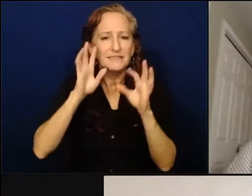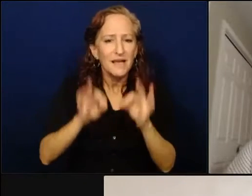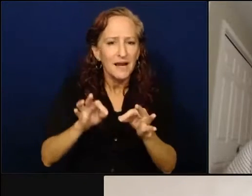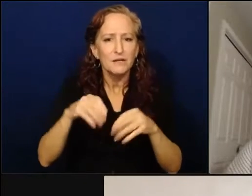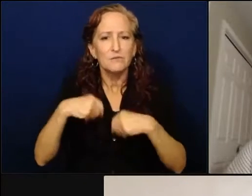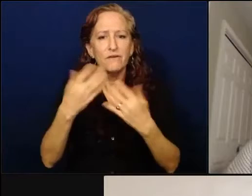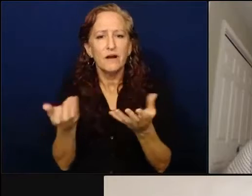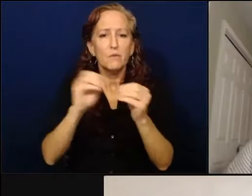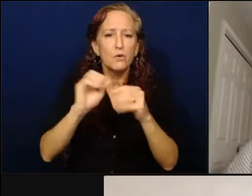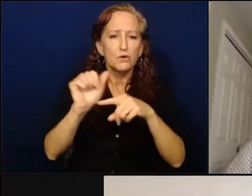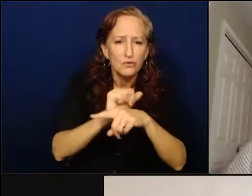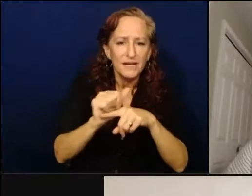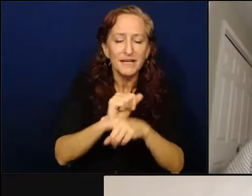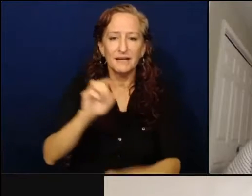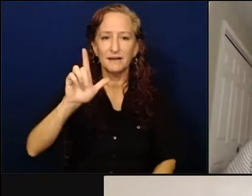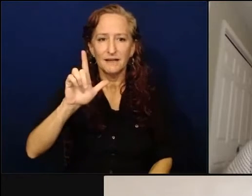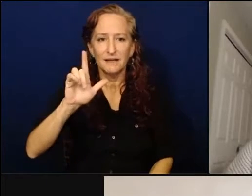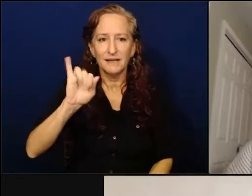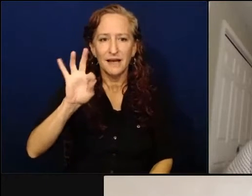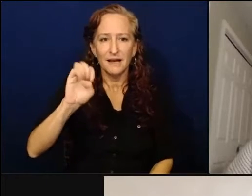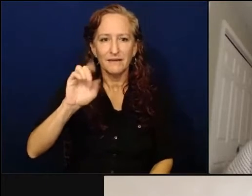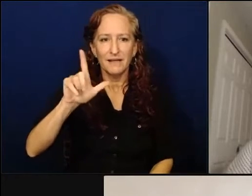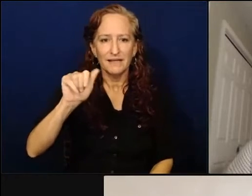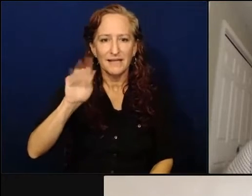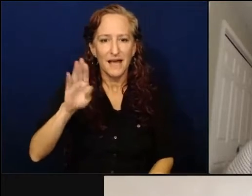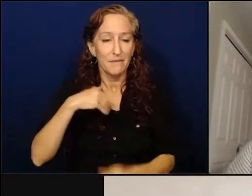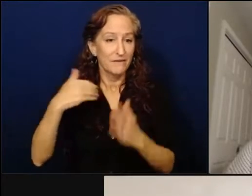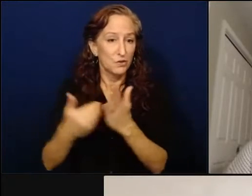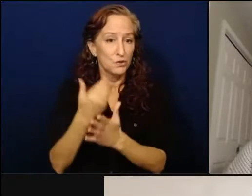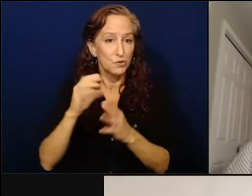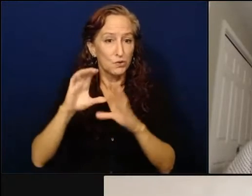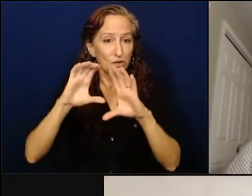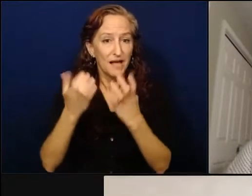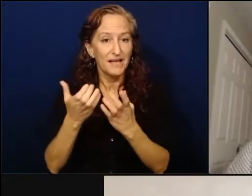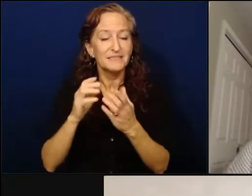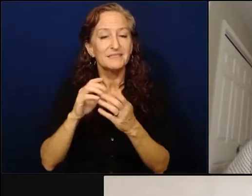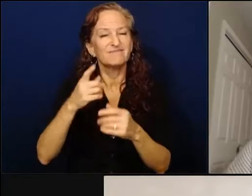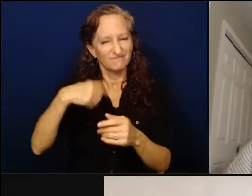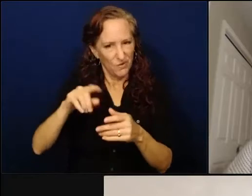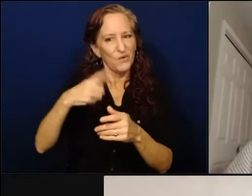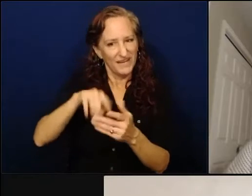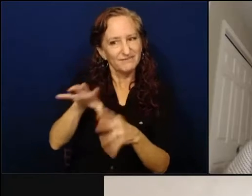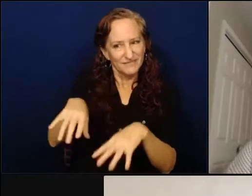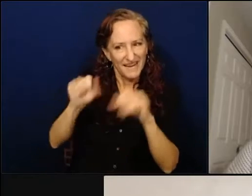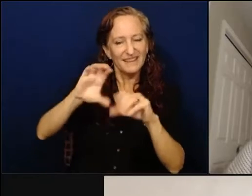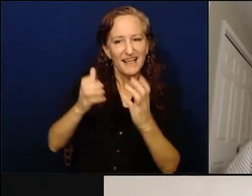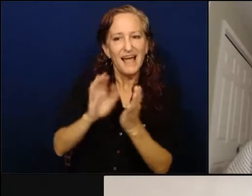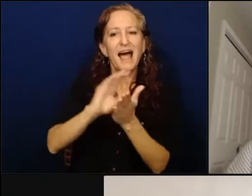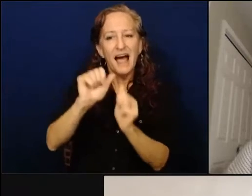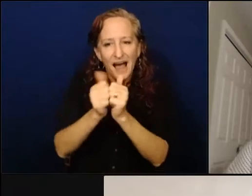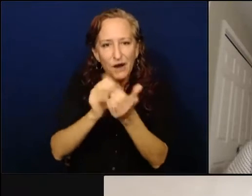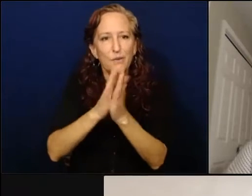training. Life Labs, for example, has spun out a new course on how to be a good remote manager. So we've invested more in training